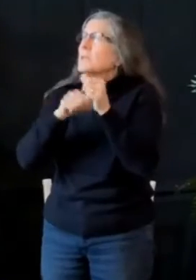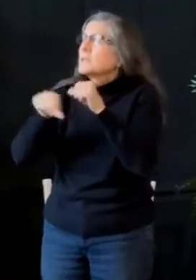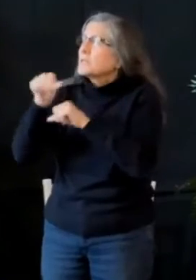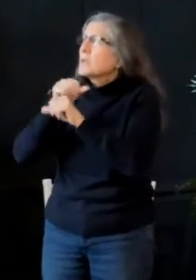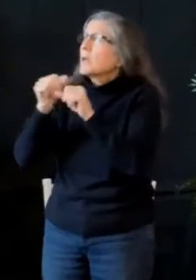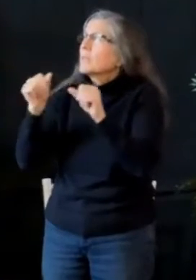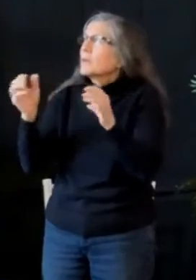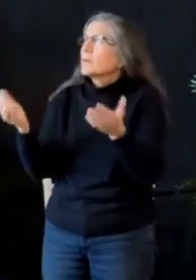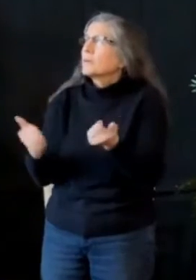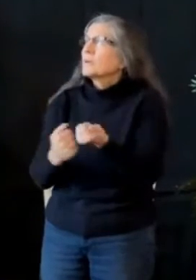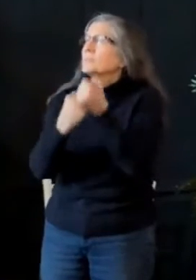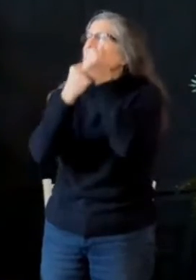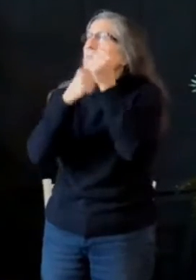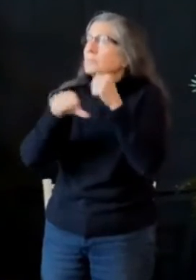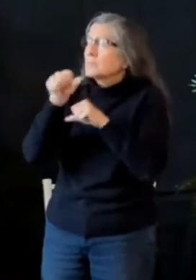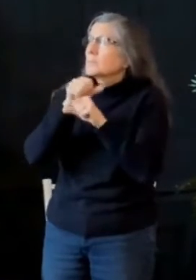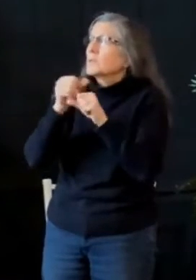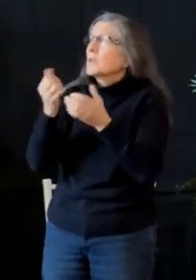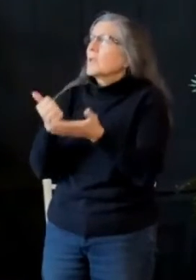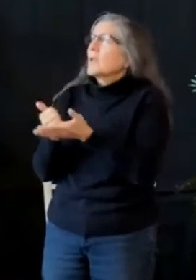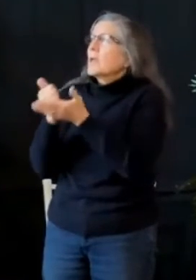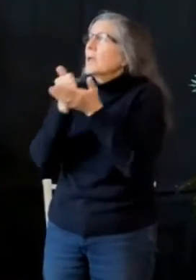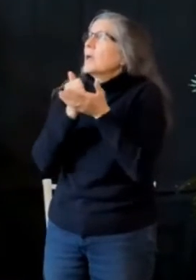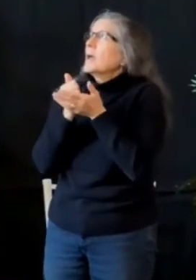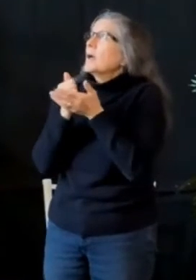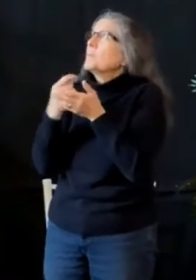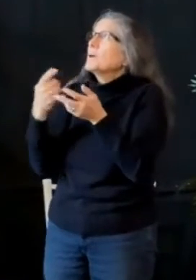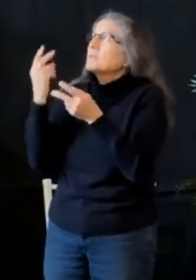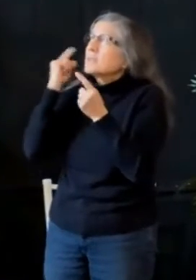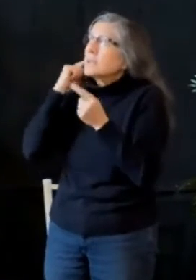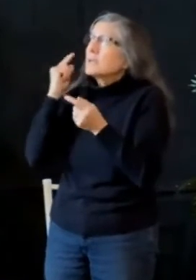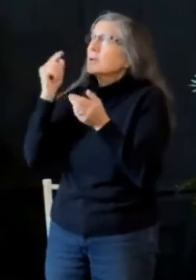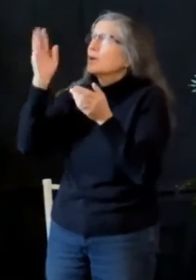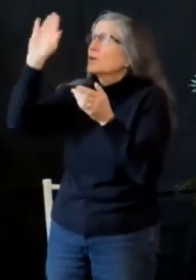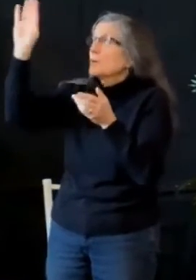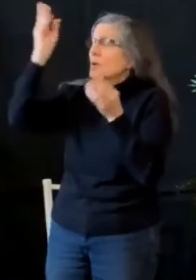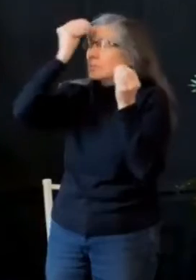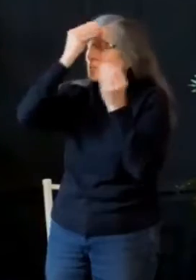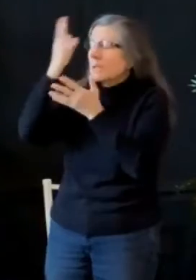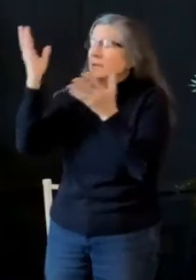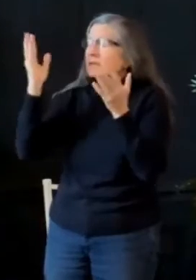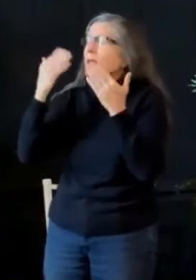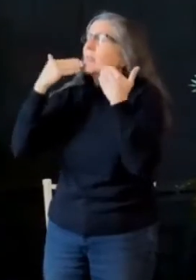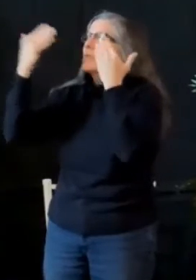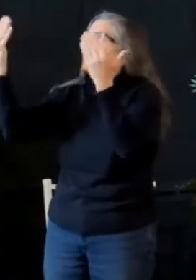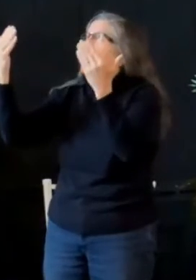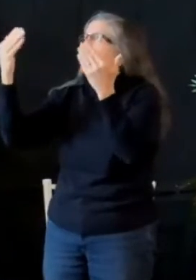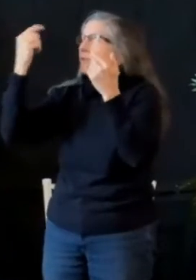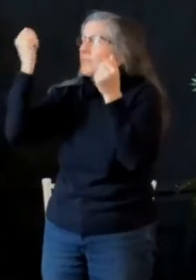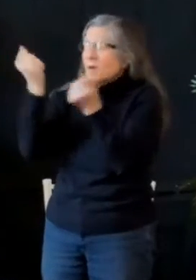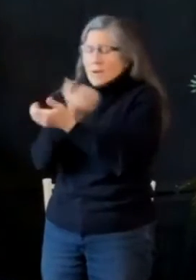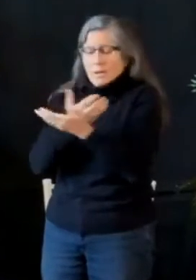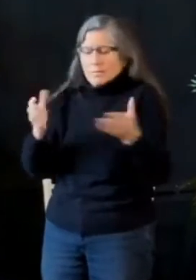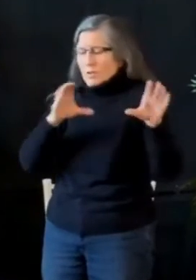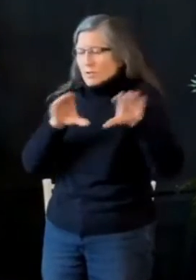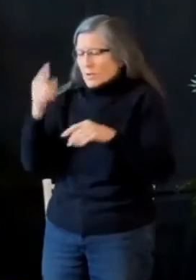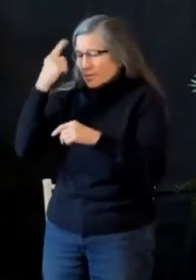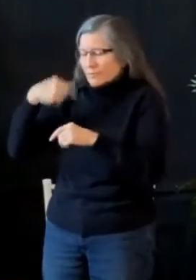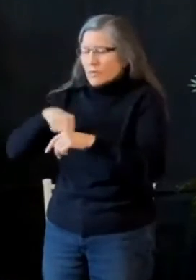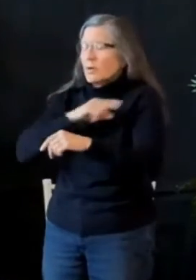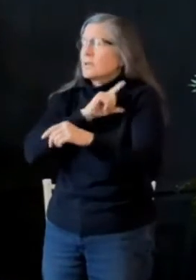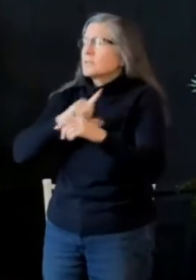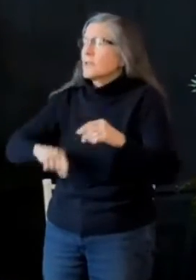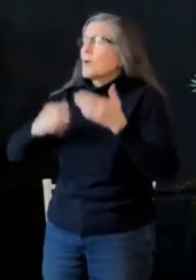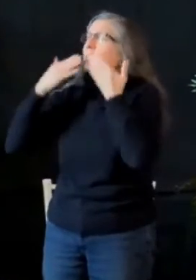Lord, open our hearts to hear and receive the message this morning and to apply it this coming week. We thank you so much for everything that you've done for us, Lord. We thank you for your